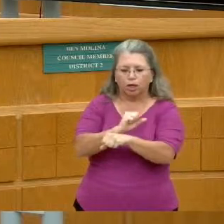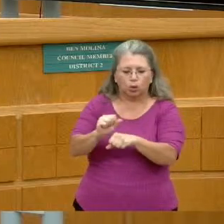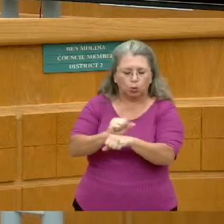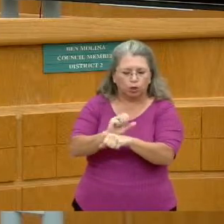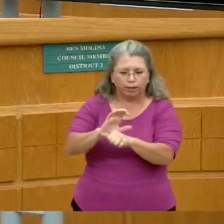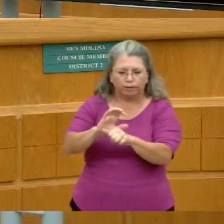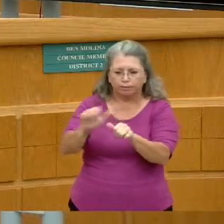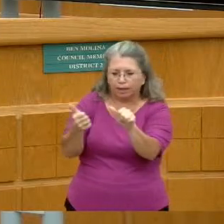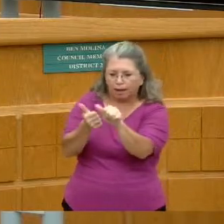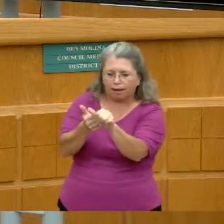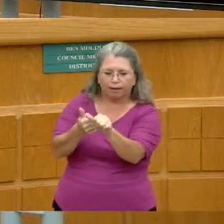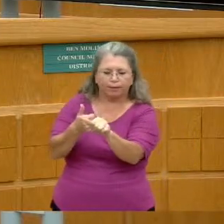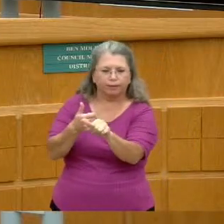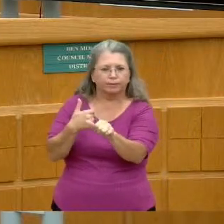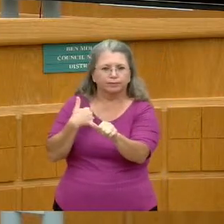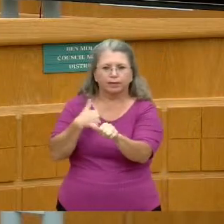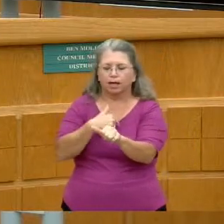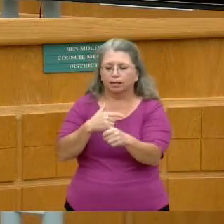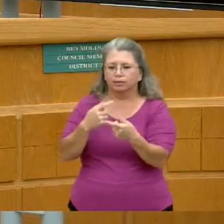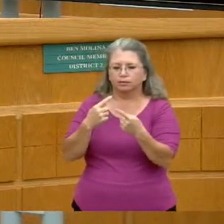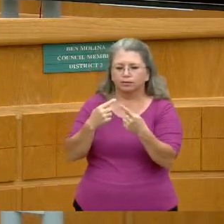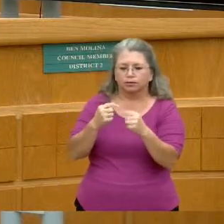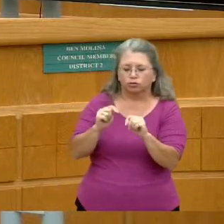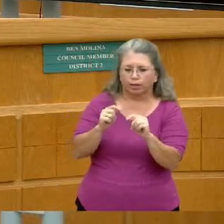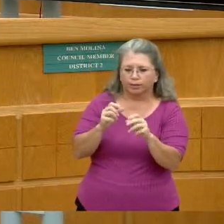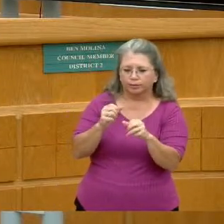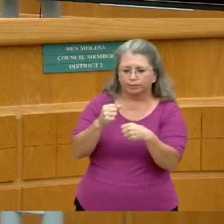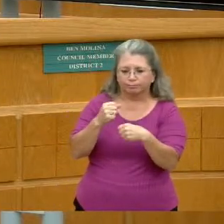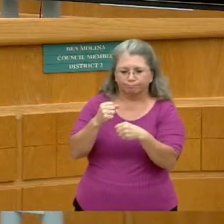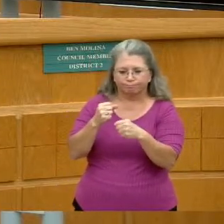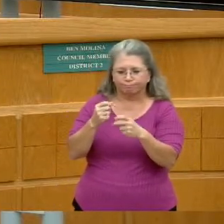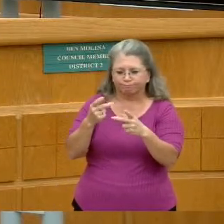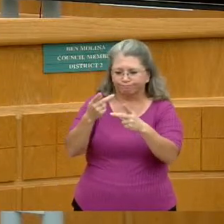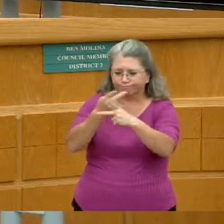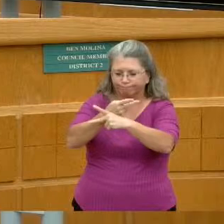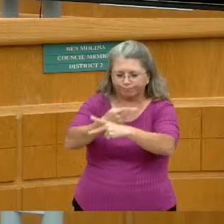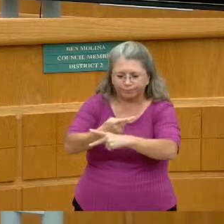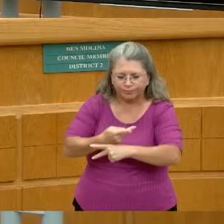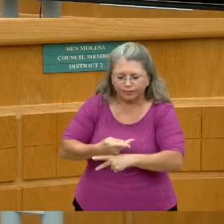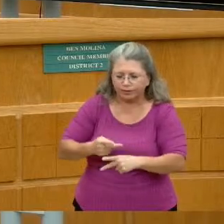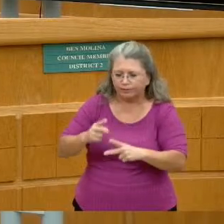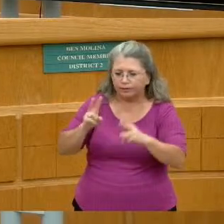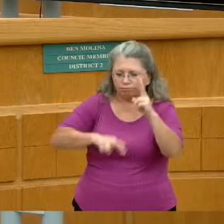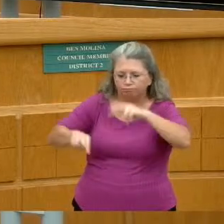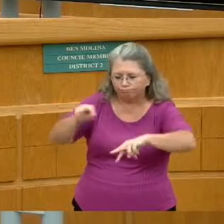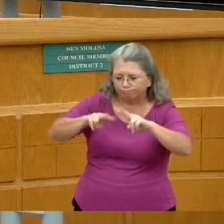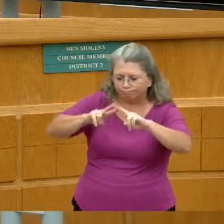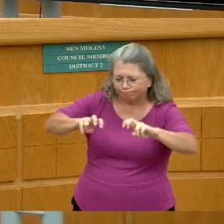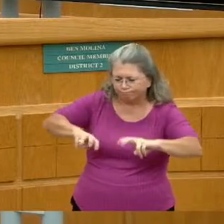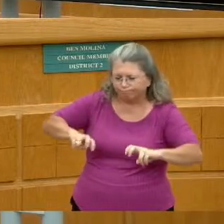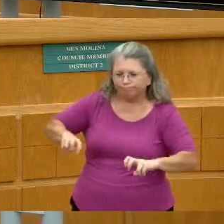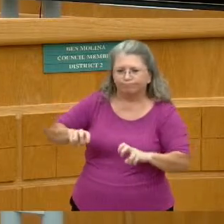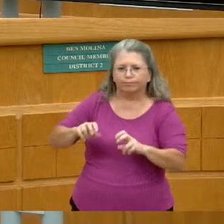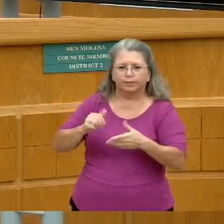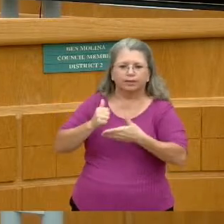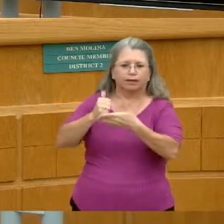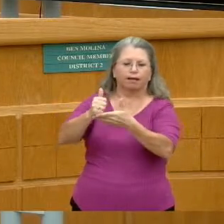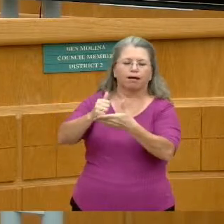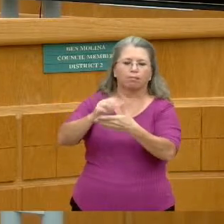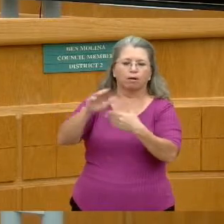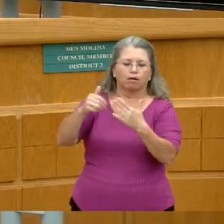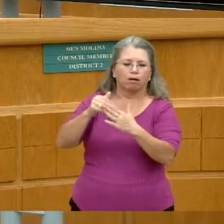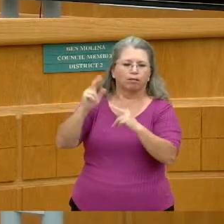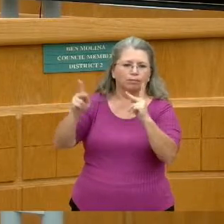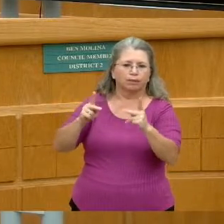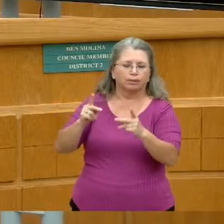new analyses and generate new figures to help the public and also public health officials and things like that get a